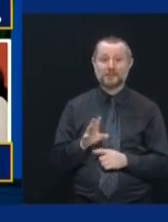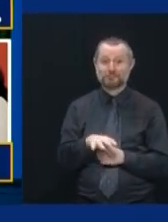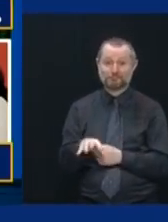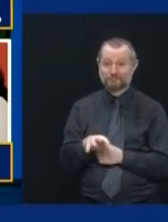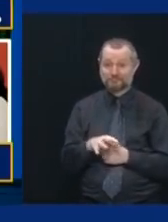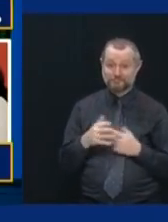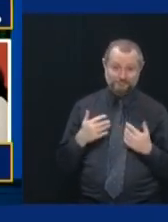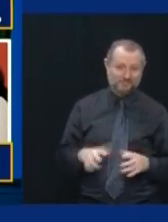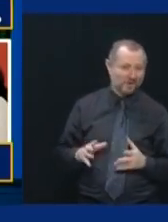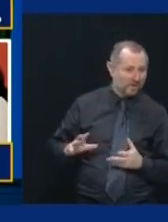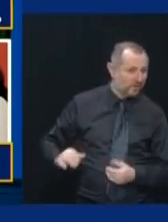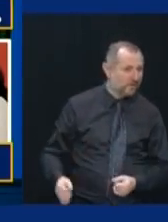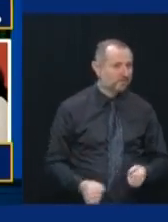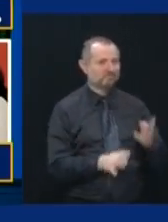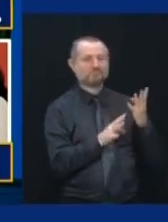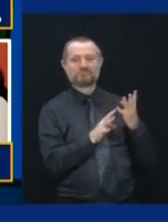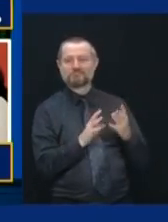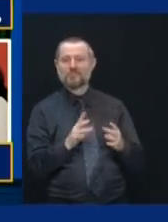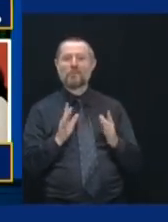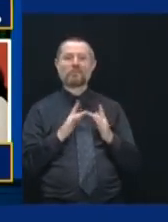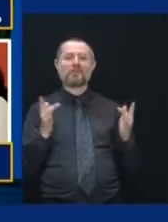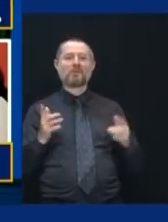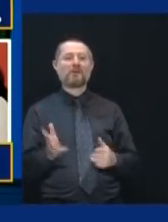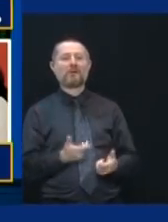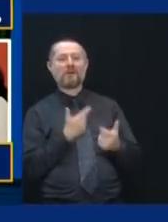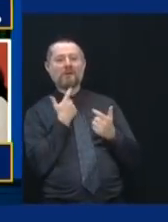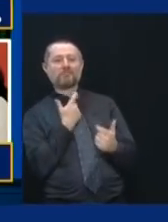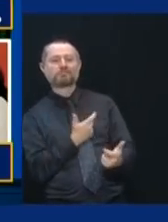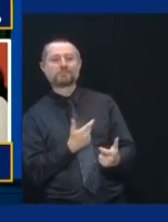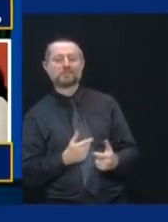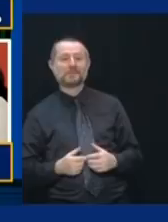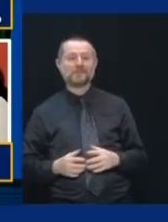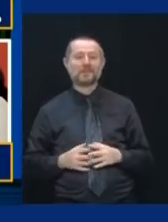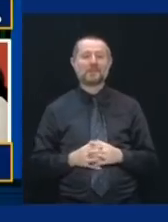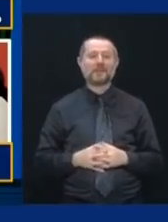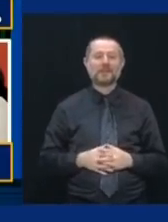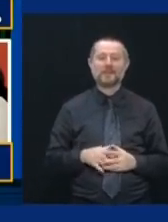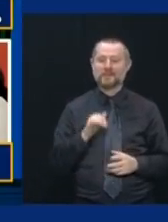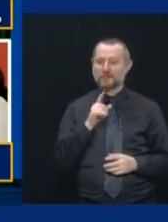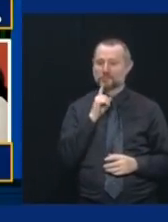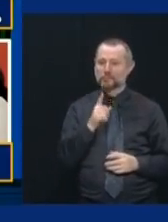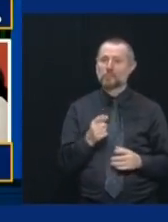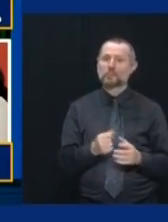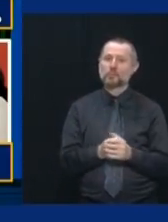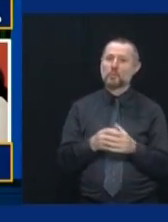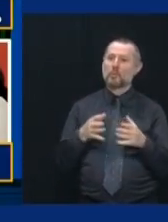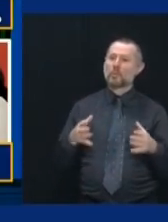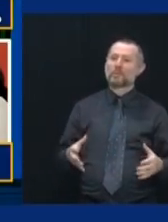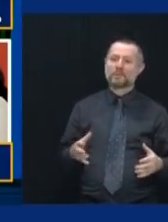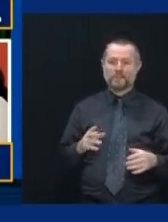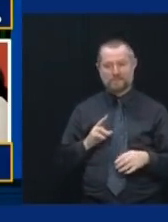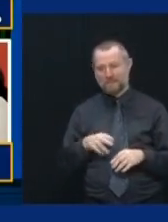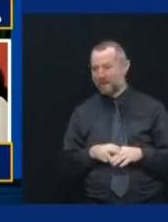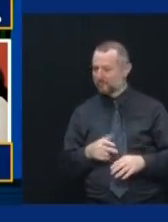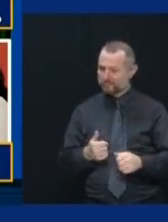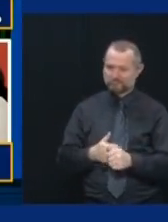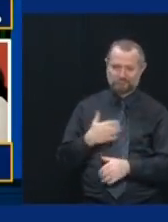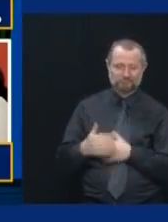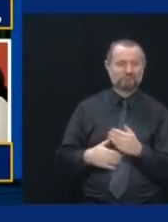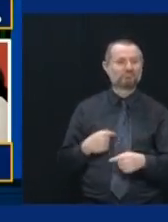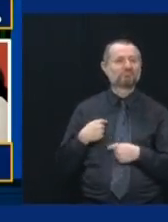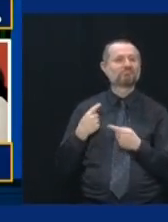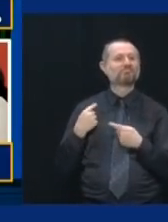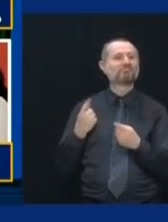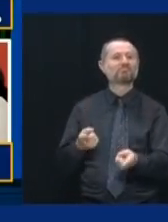online presence. It is an organic effort. It's being driven